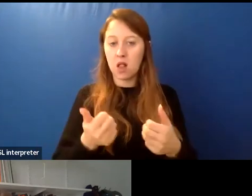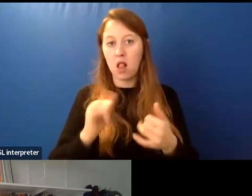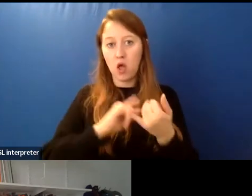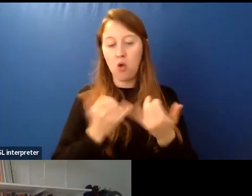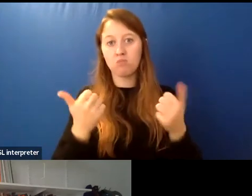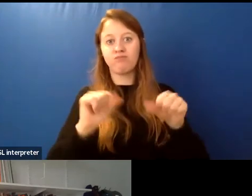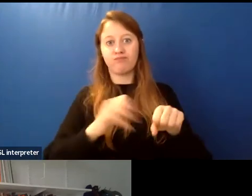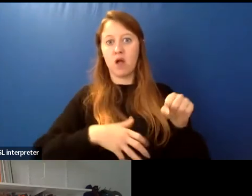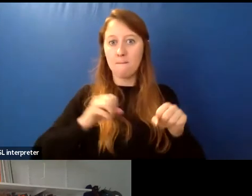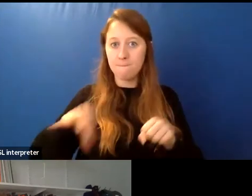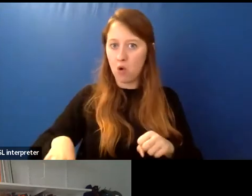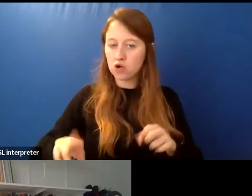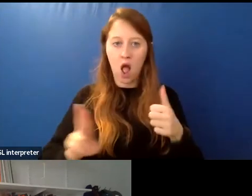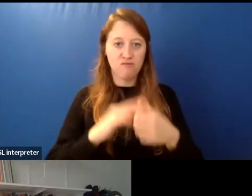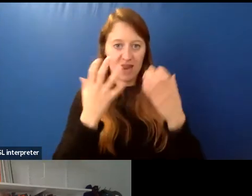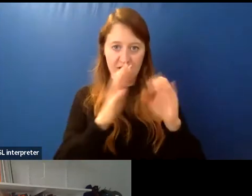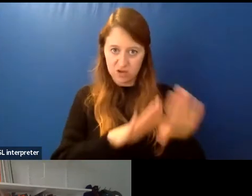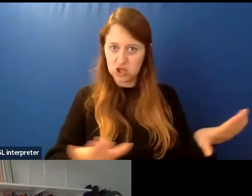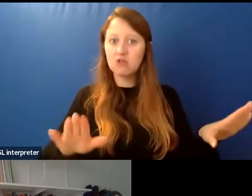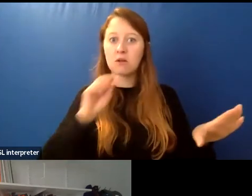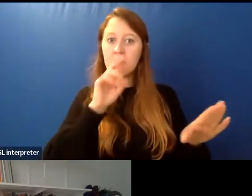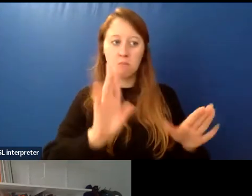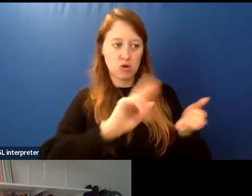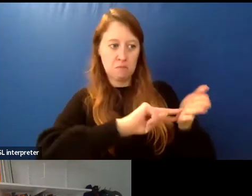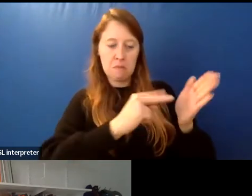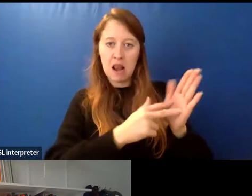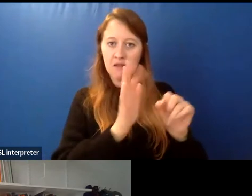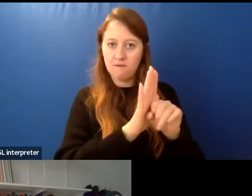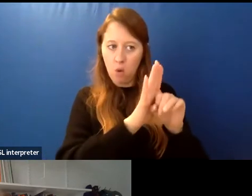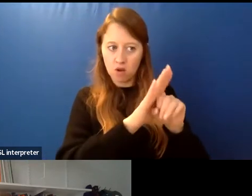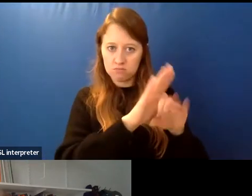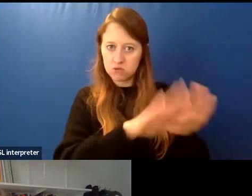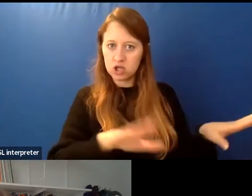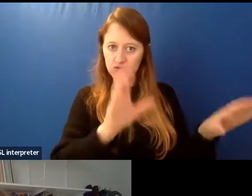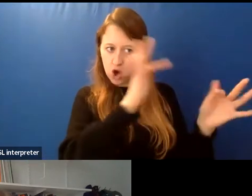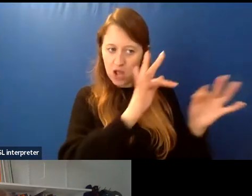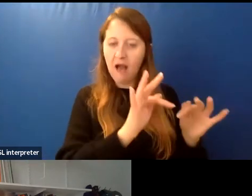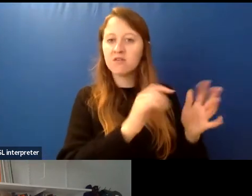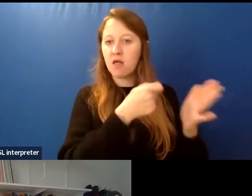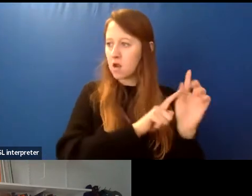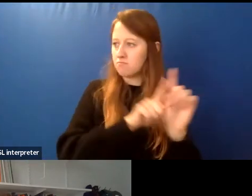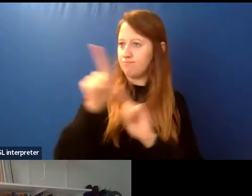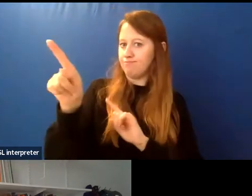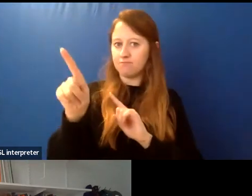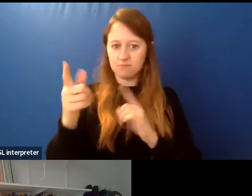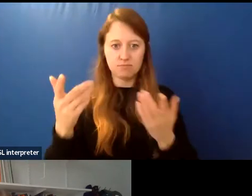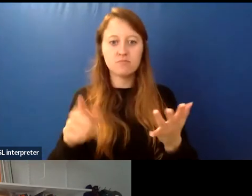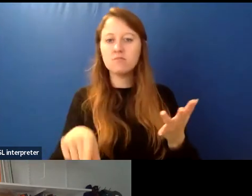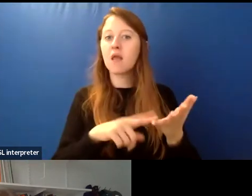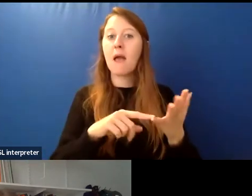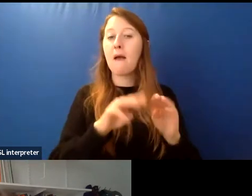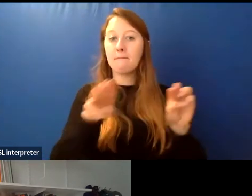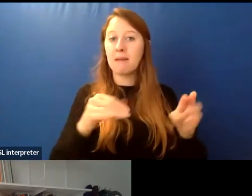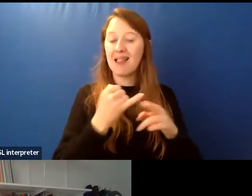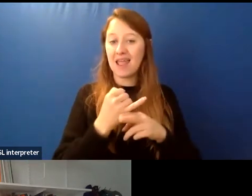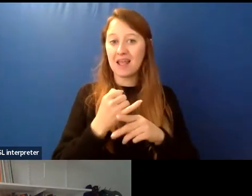go. People in, relationships where they're controlling or abusive relationships can't travel easily. And of